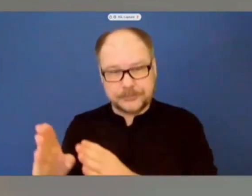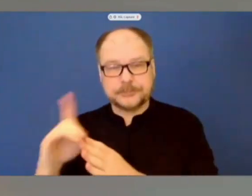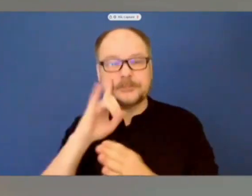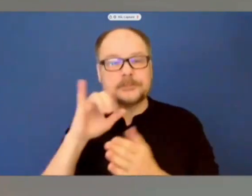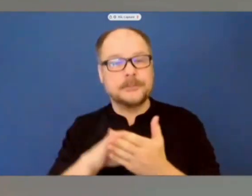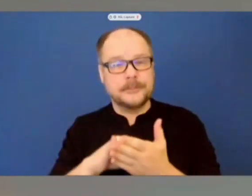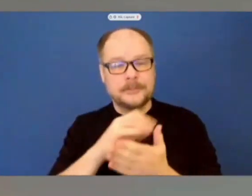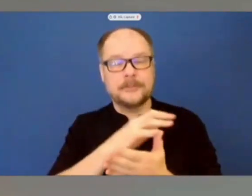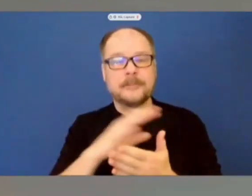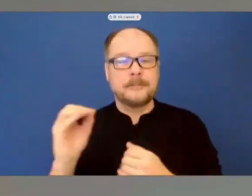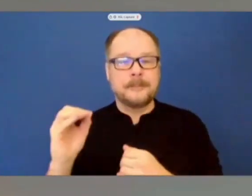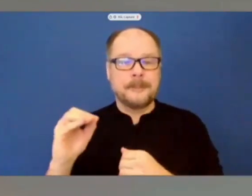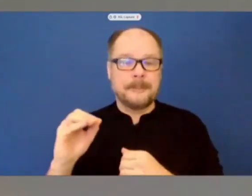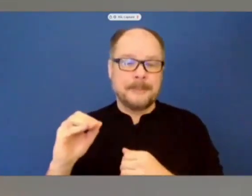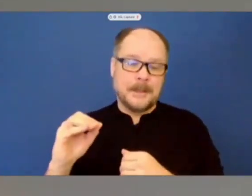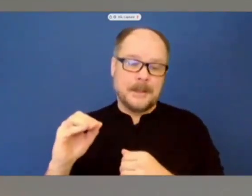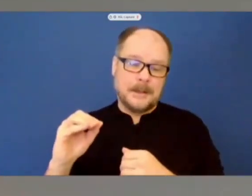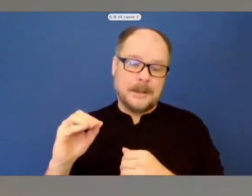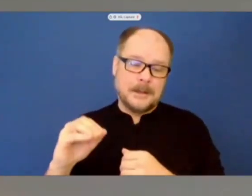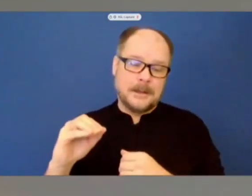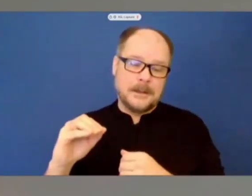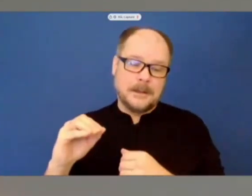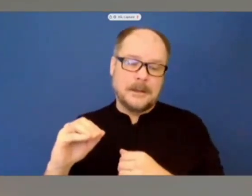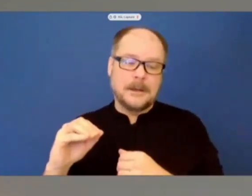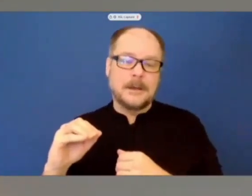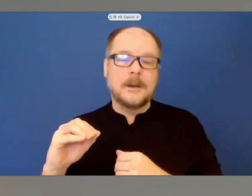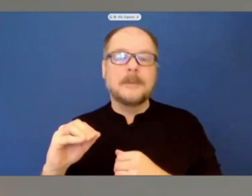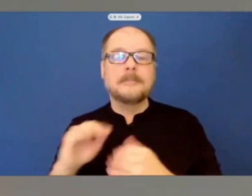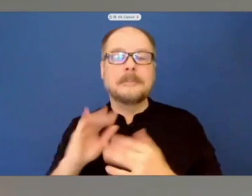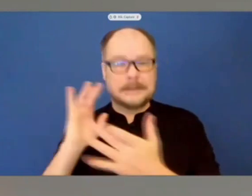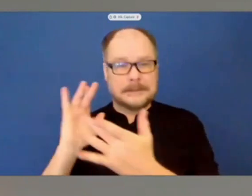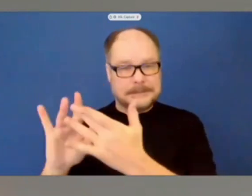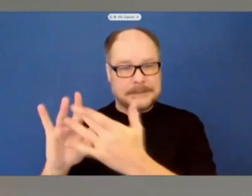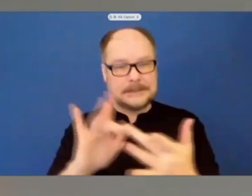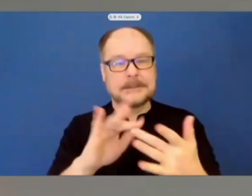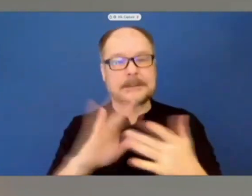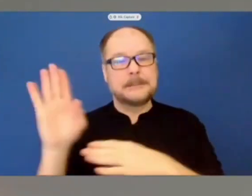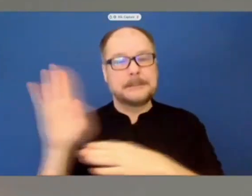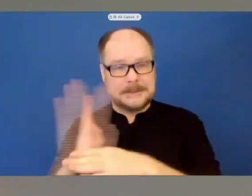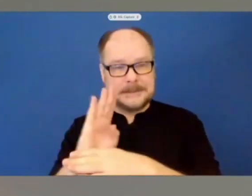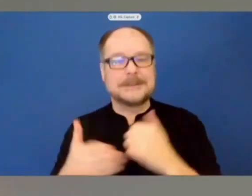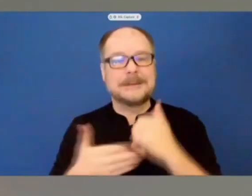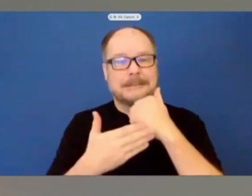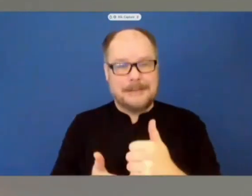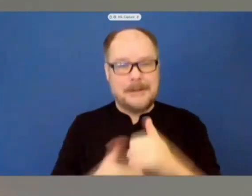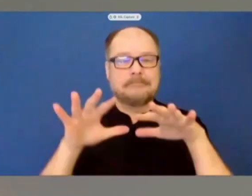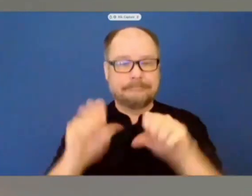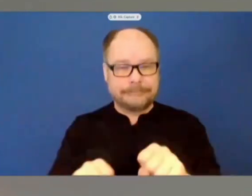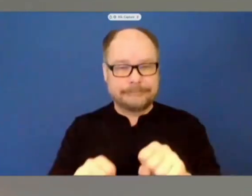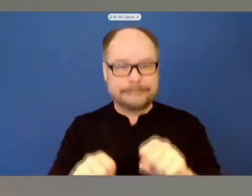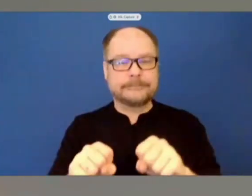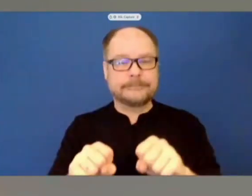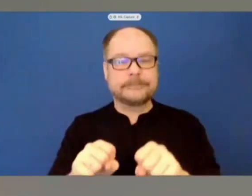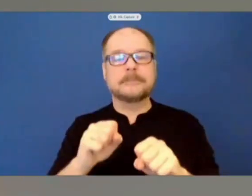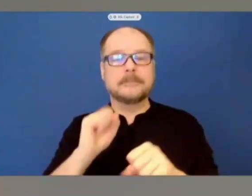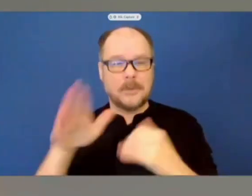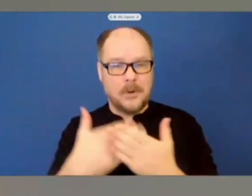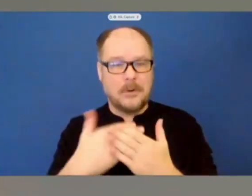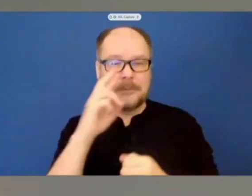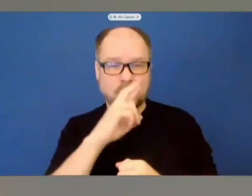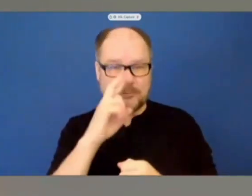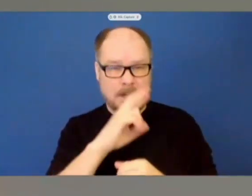working on accessing those entities that will help make that happen. So they're all in that